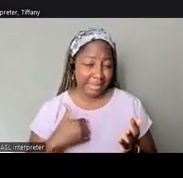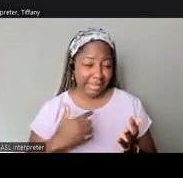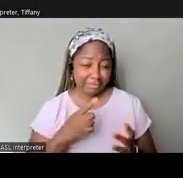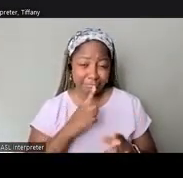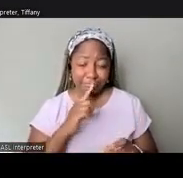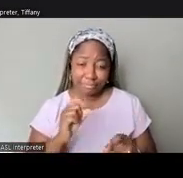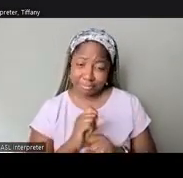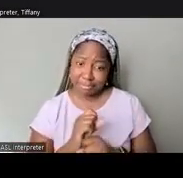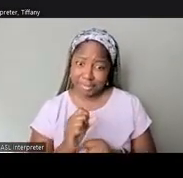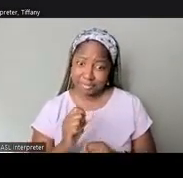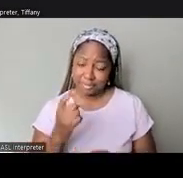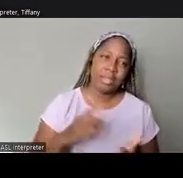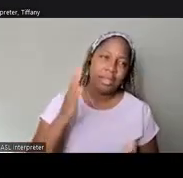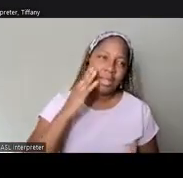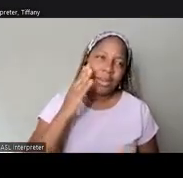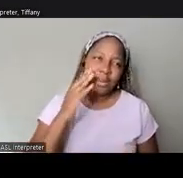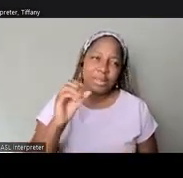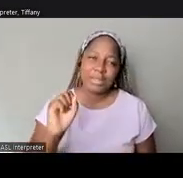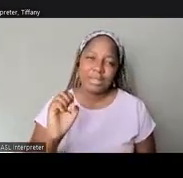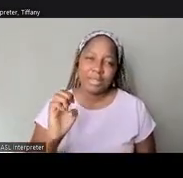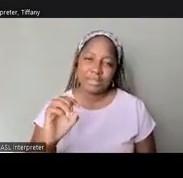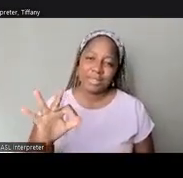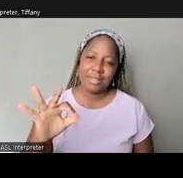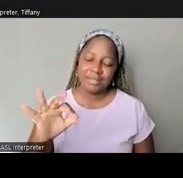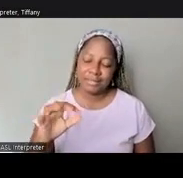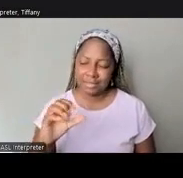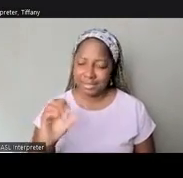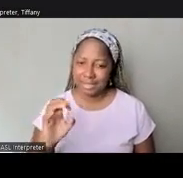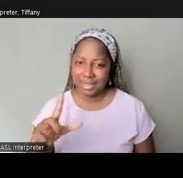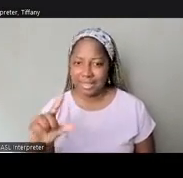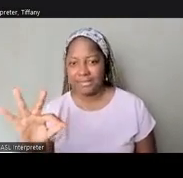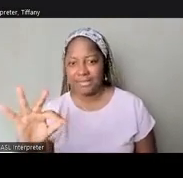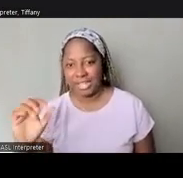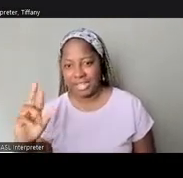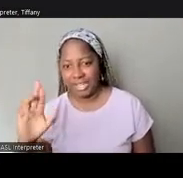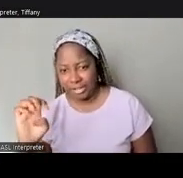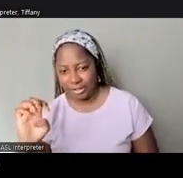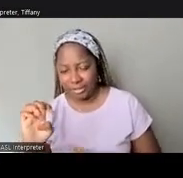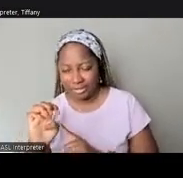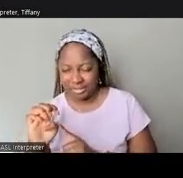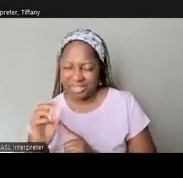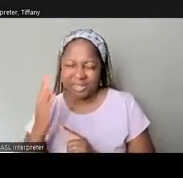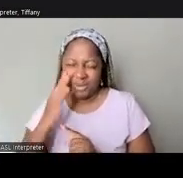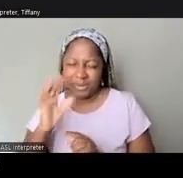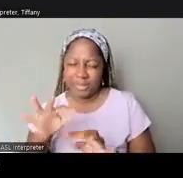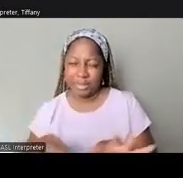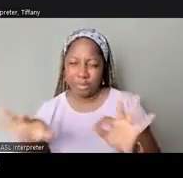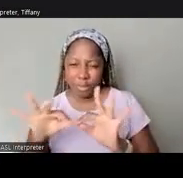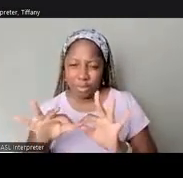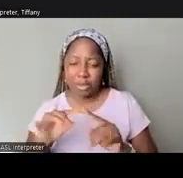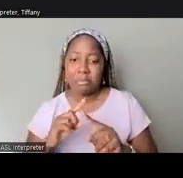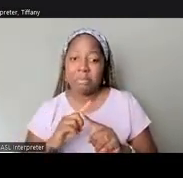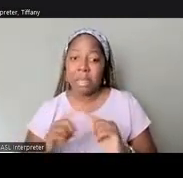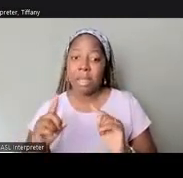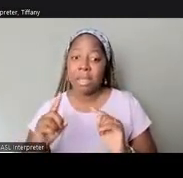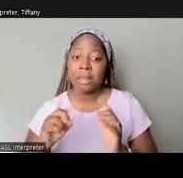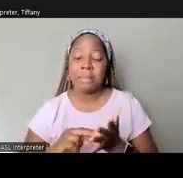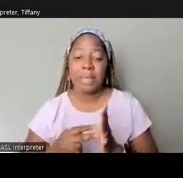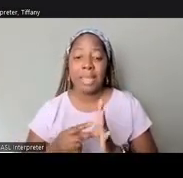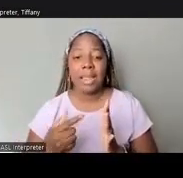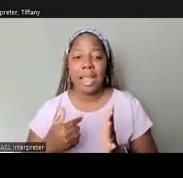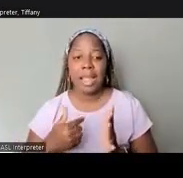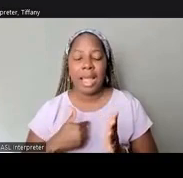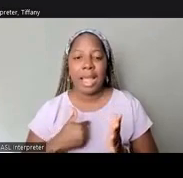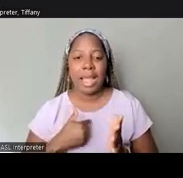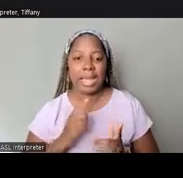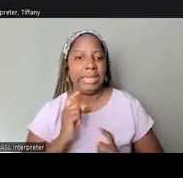doing, self-care is a thing, but actually taking well enough care of myself so that I can give to others, not depleting myself. I've been through that cycle where